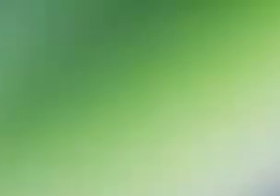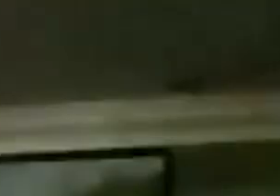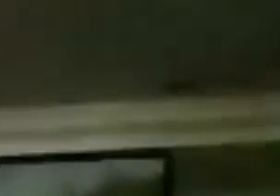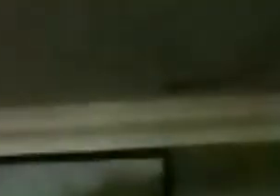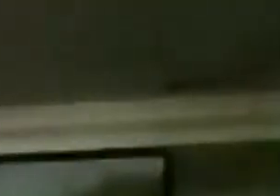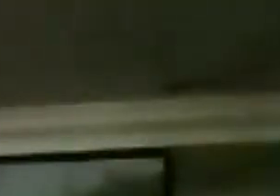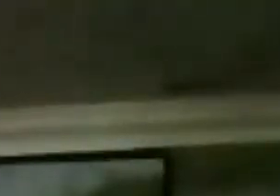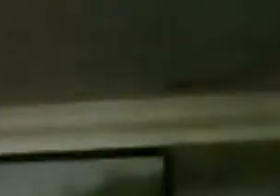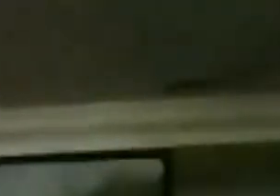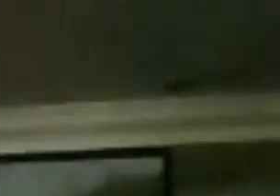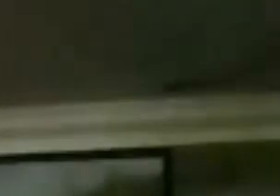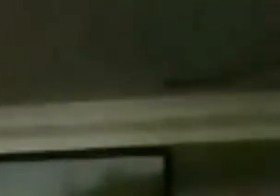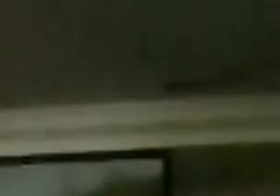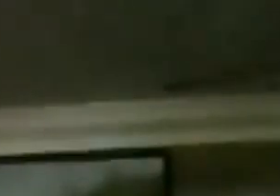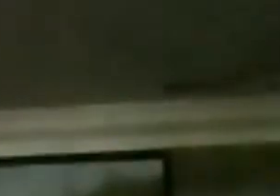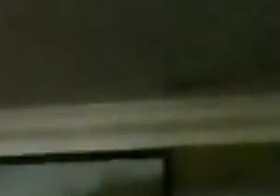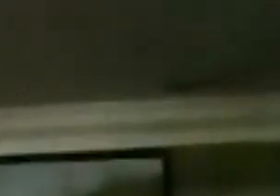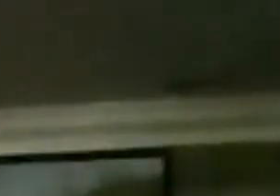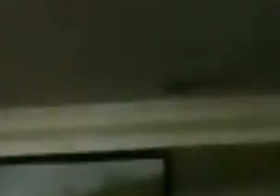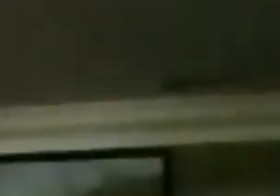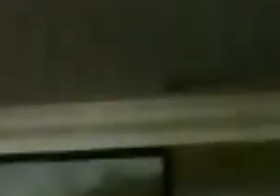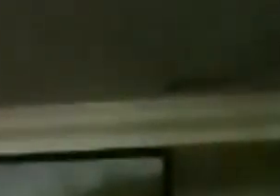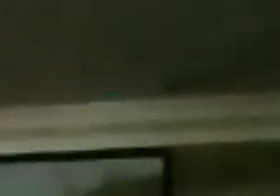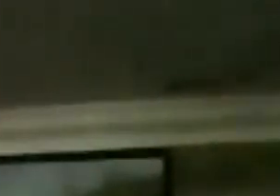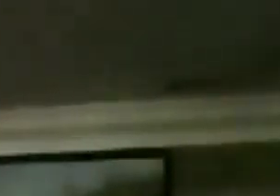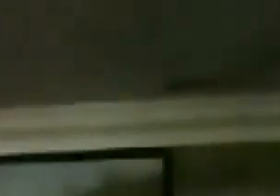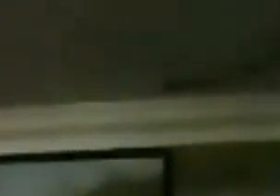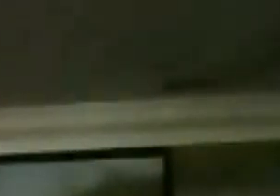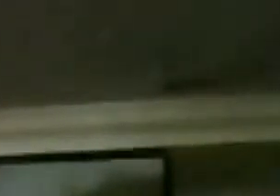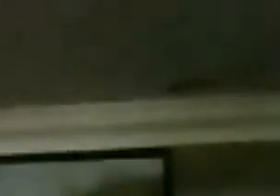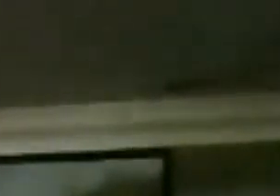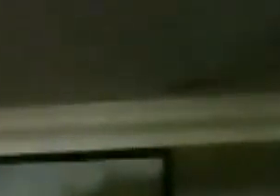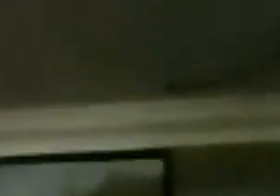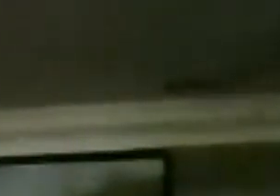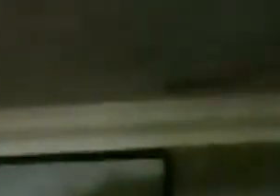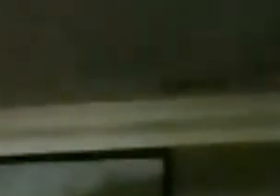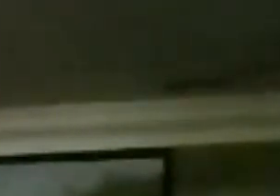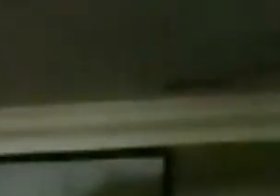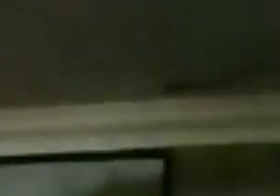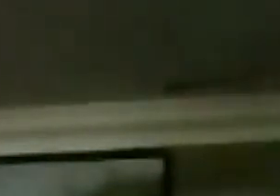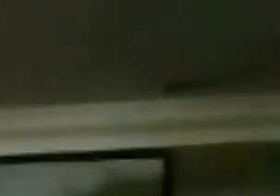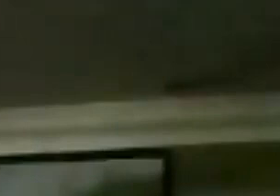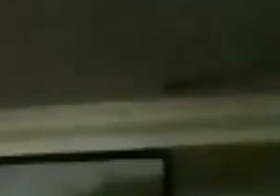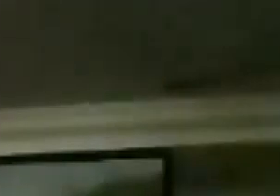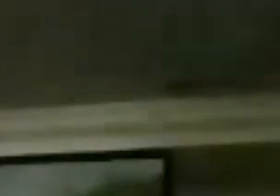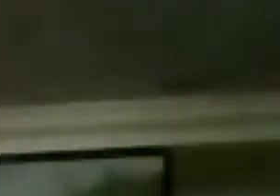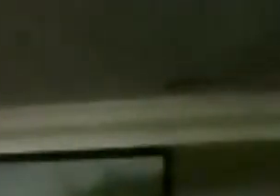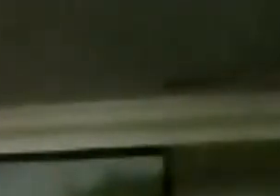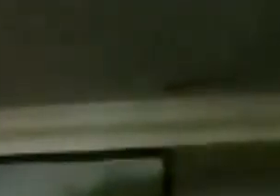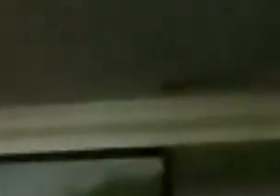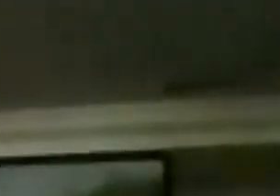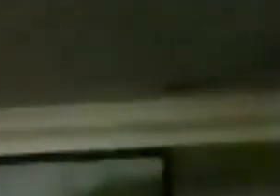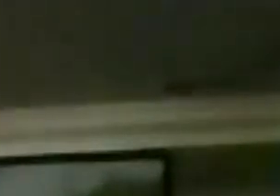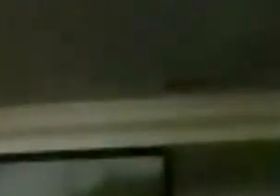So if they submitted one and they got approved, but they decided to still stay in Twin Rivers,